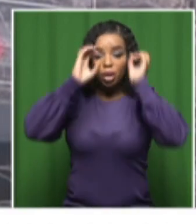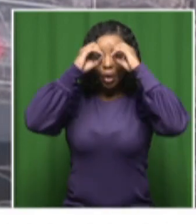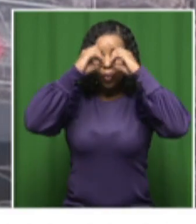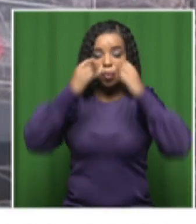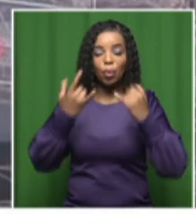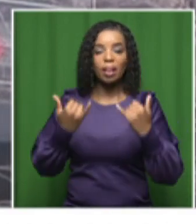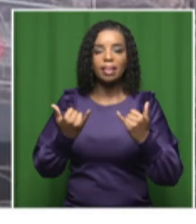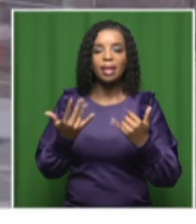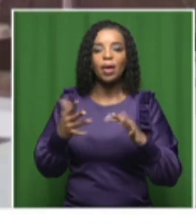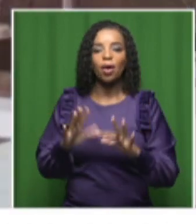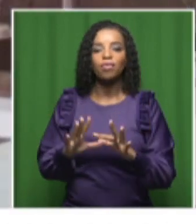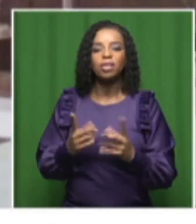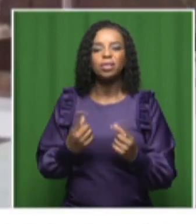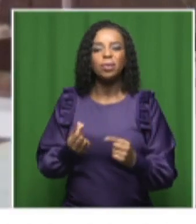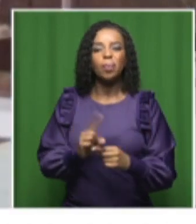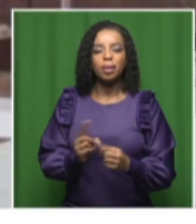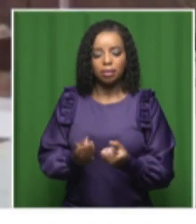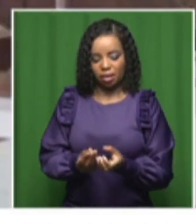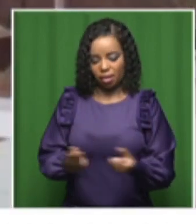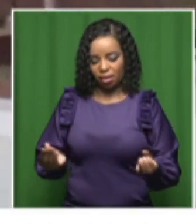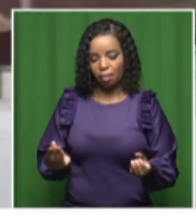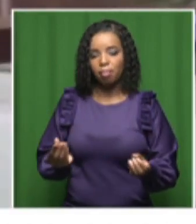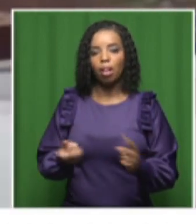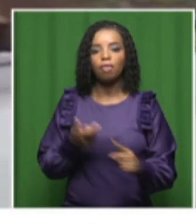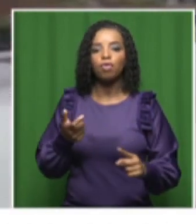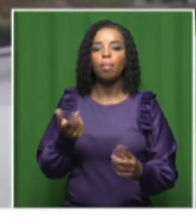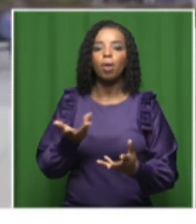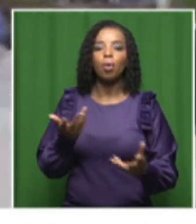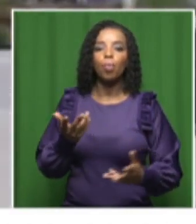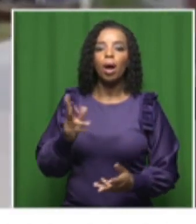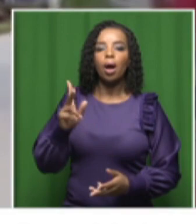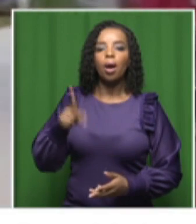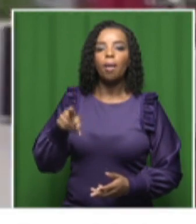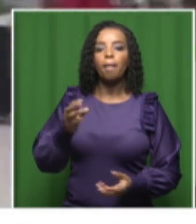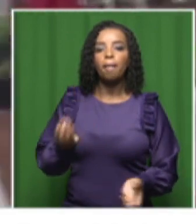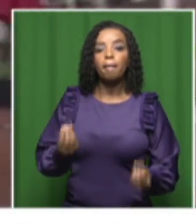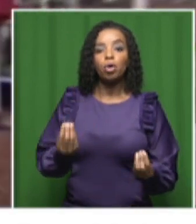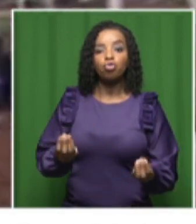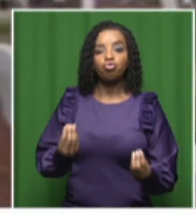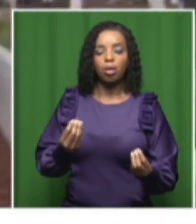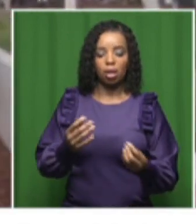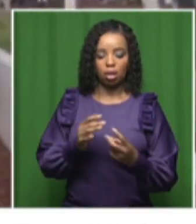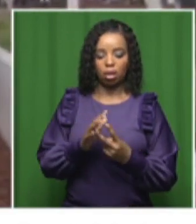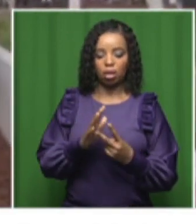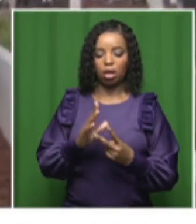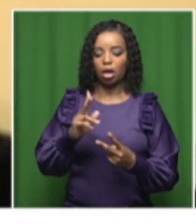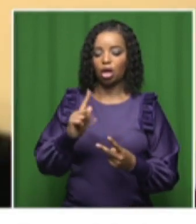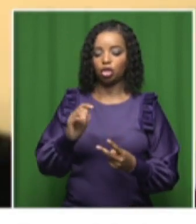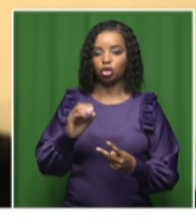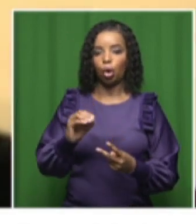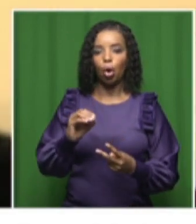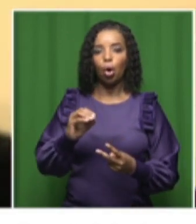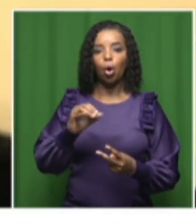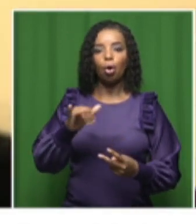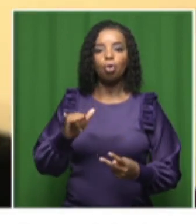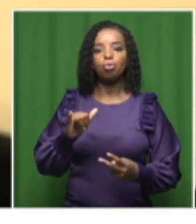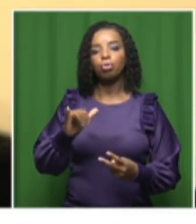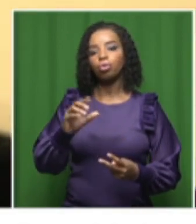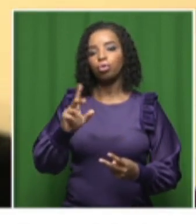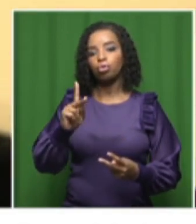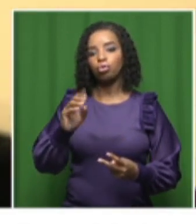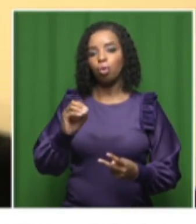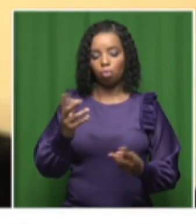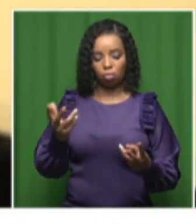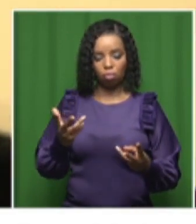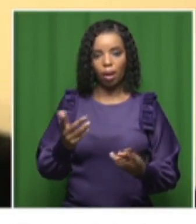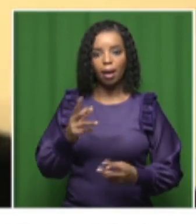SABC internet cable to Cape Town, all the way from Portugal via Togo and Nigeria. According to Google South Africa, this is